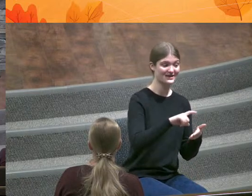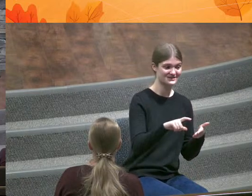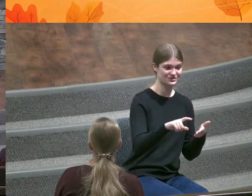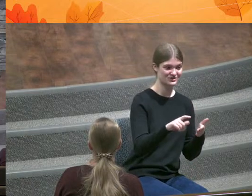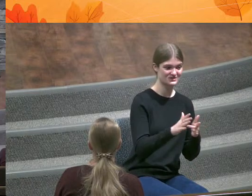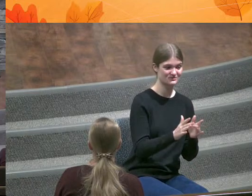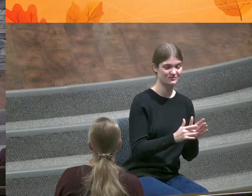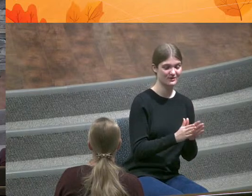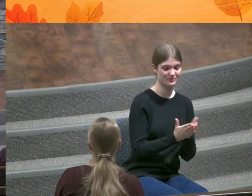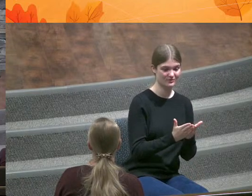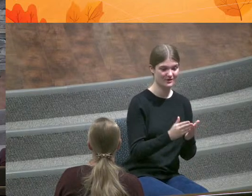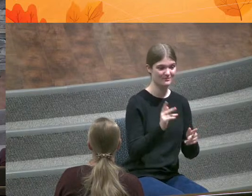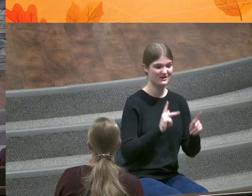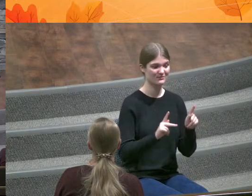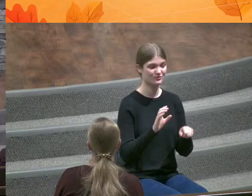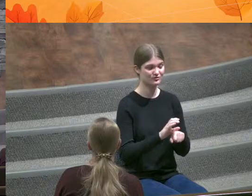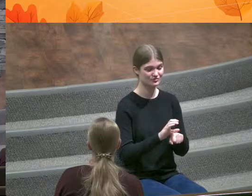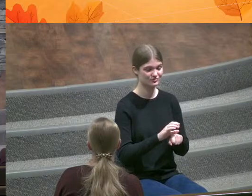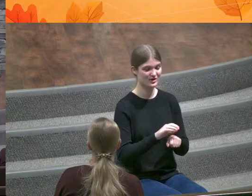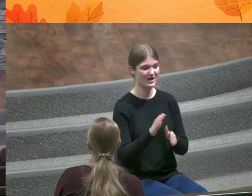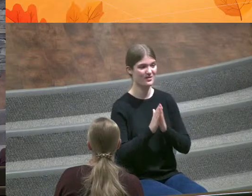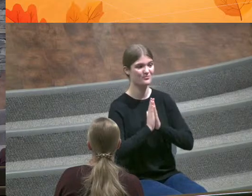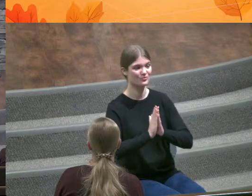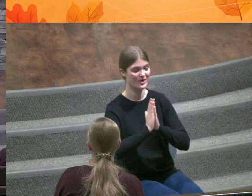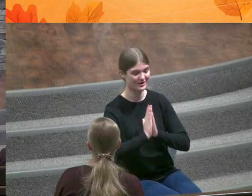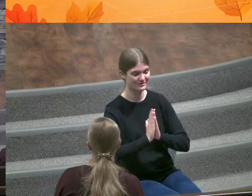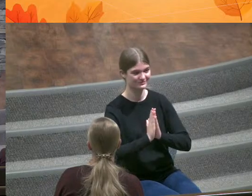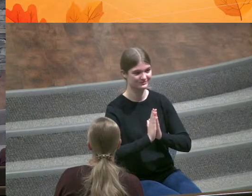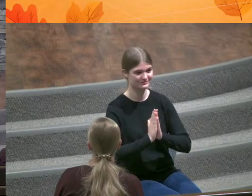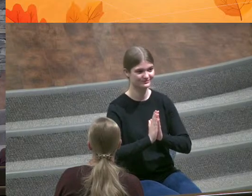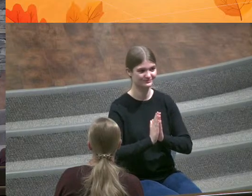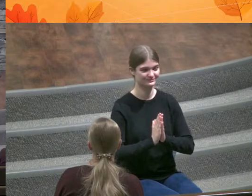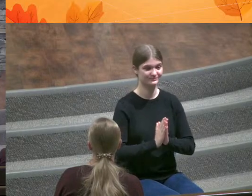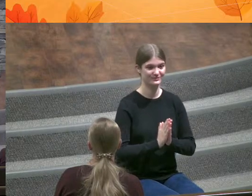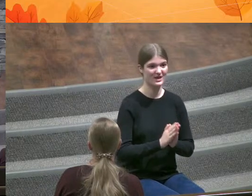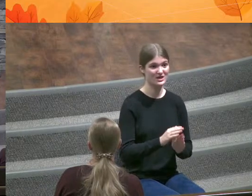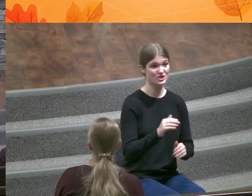Passages, people, and prayer. Years ago,